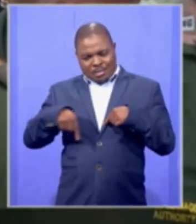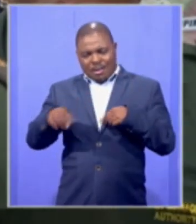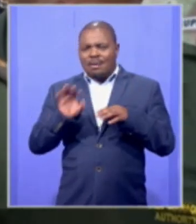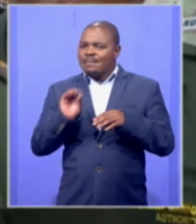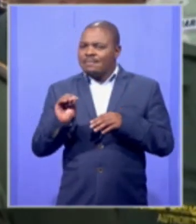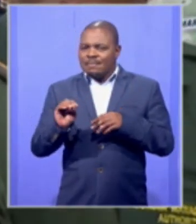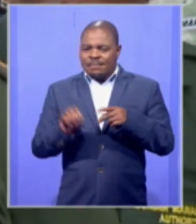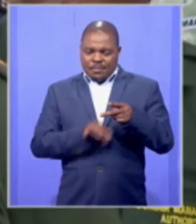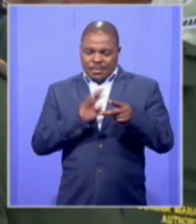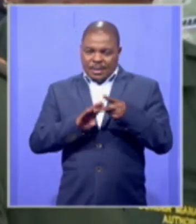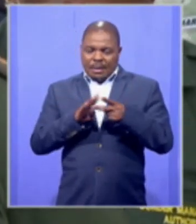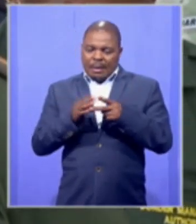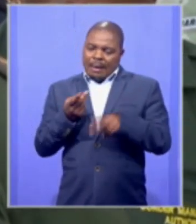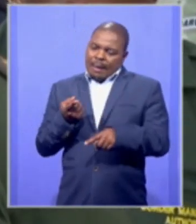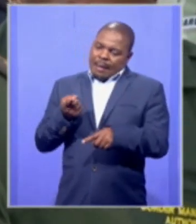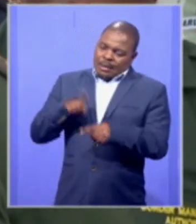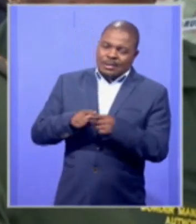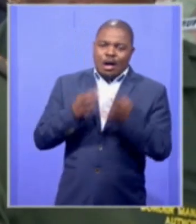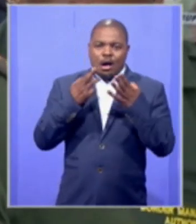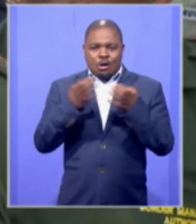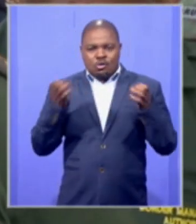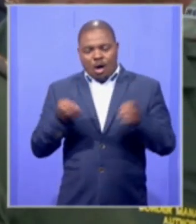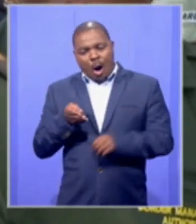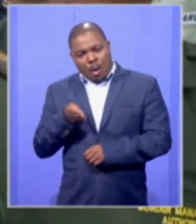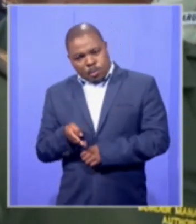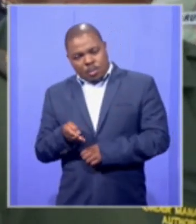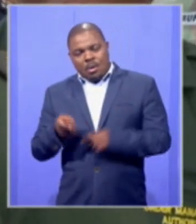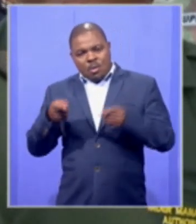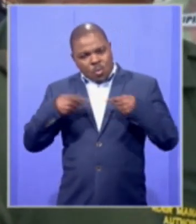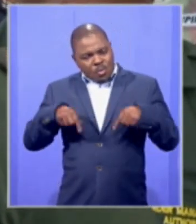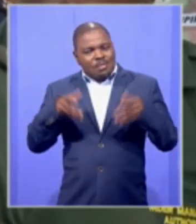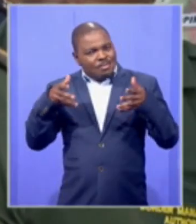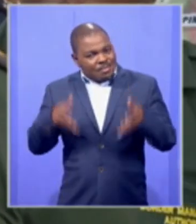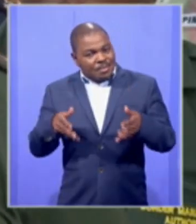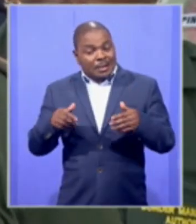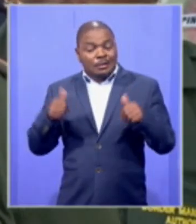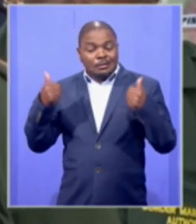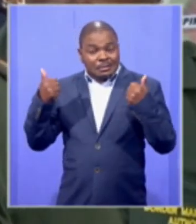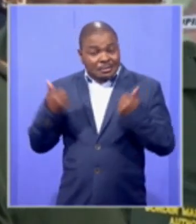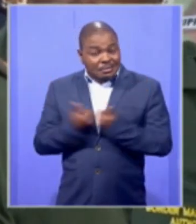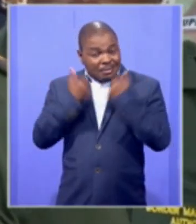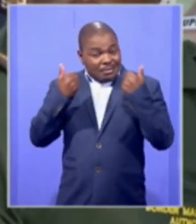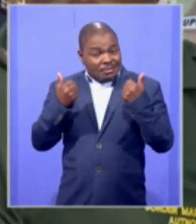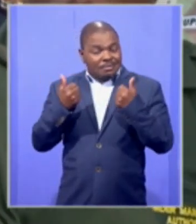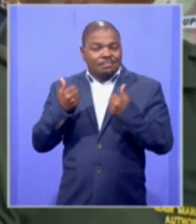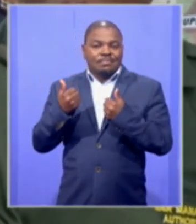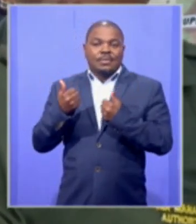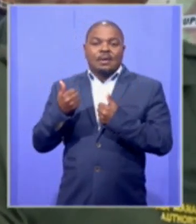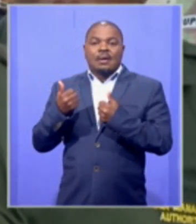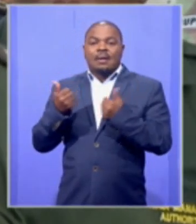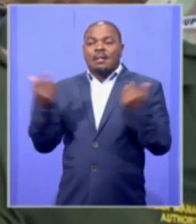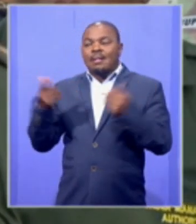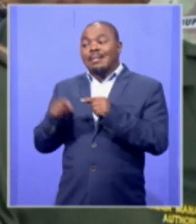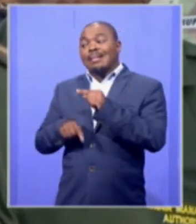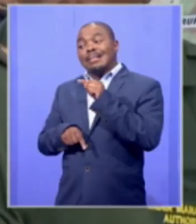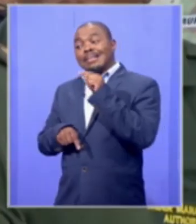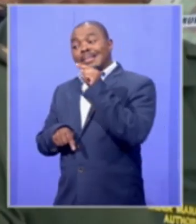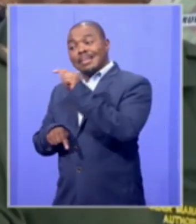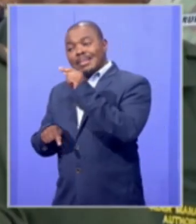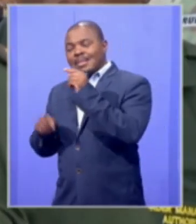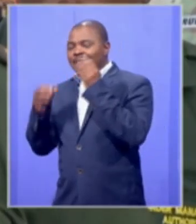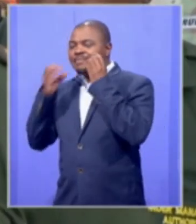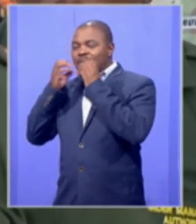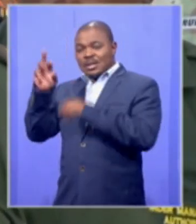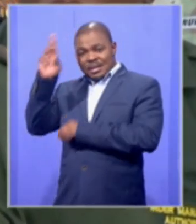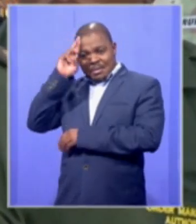in extra resources, so we are here. The challenge that we are facing is that it's on our counterpart. Remember, a